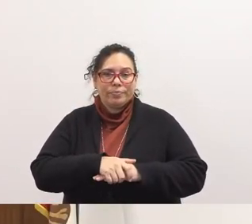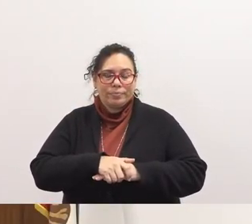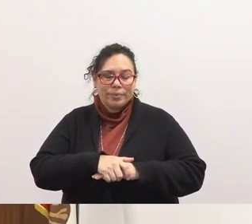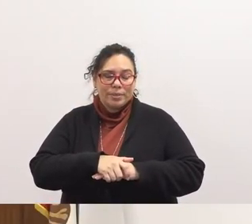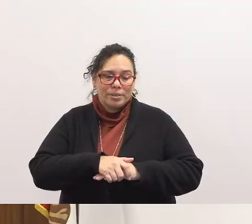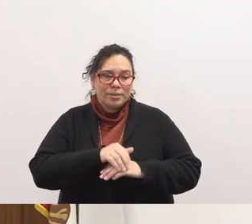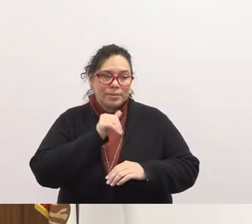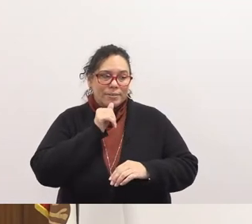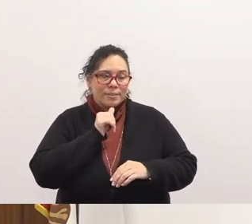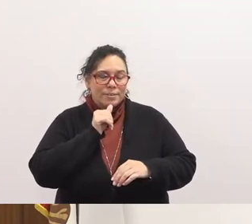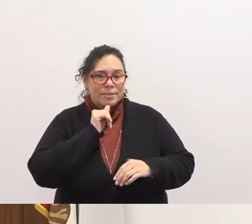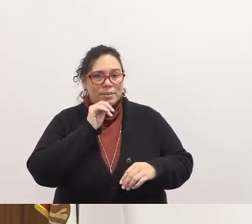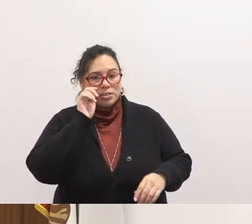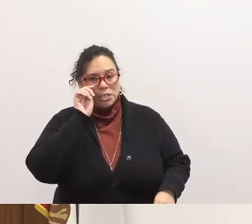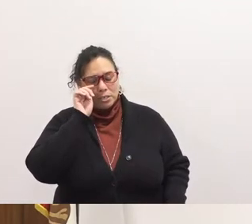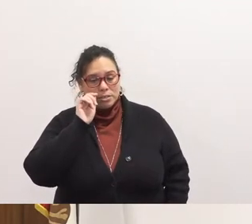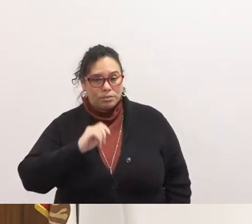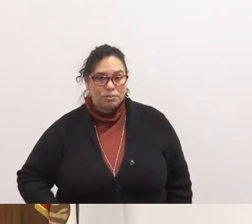Thank you.